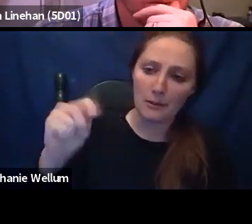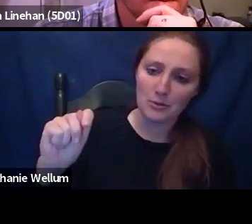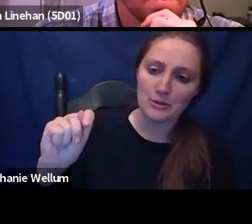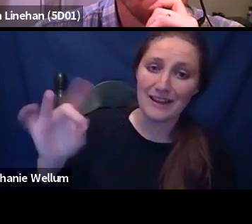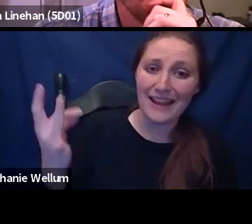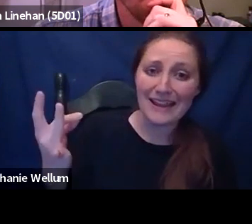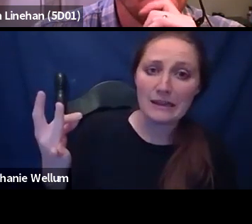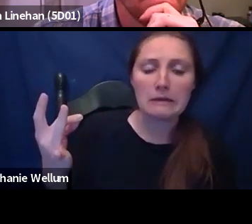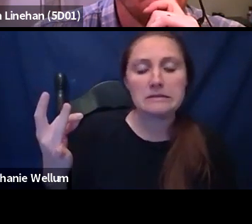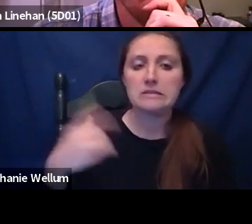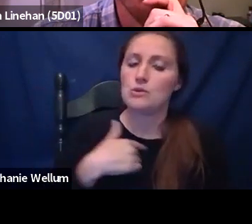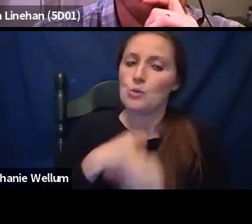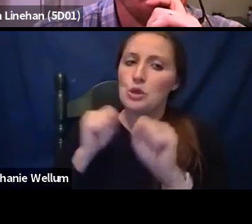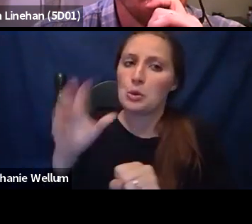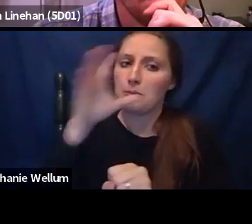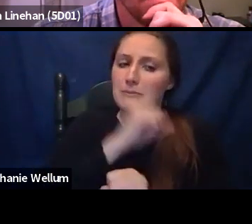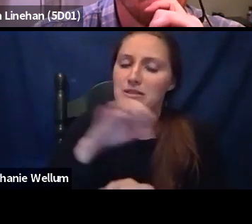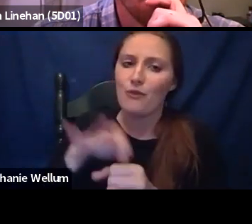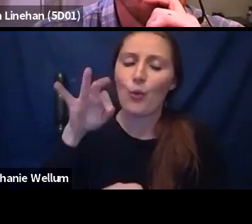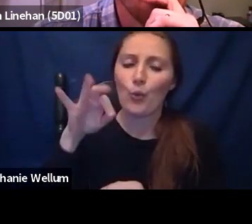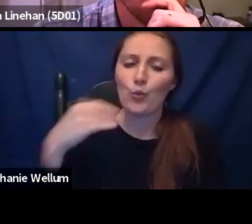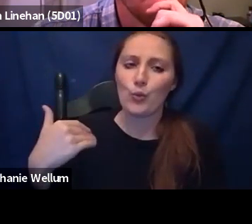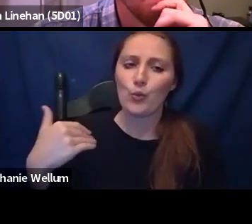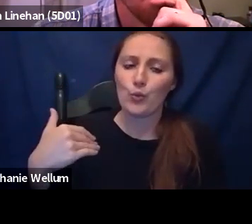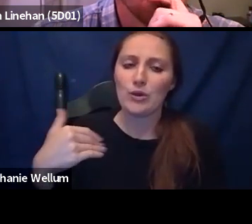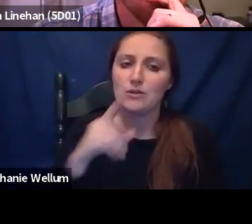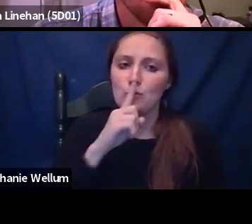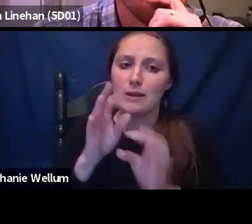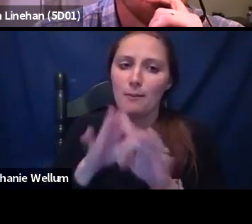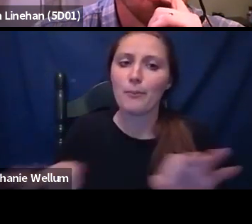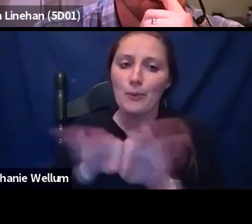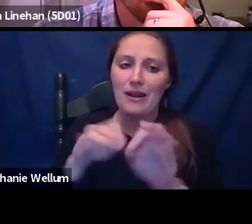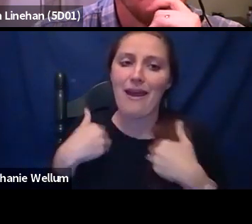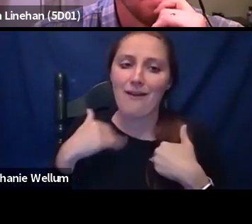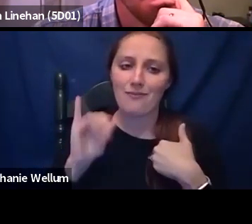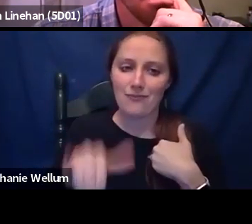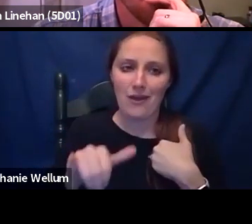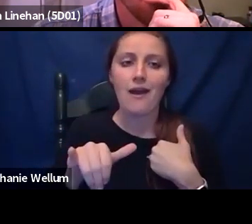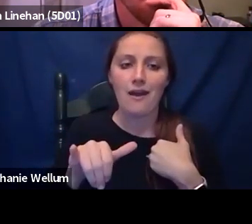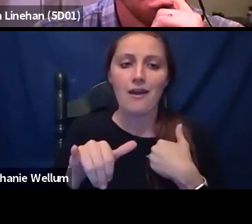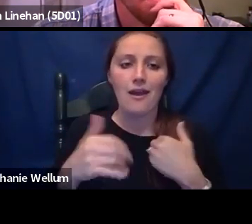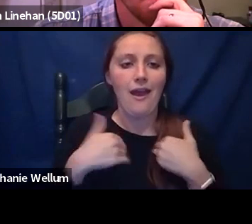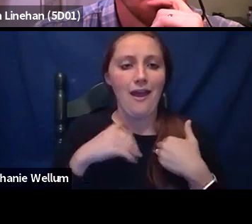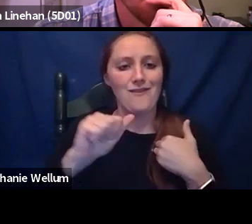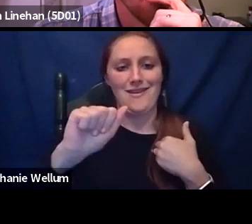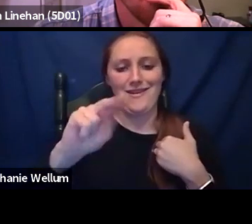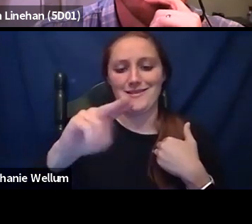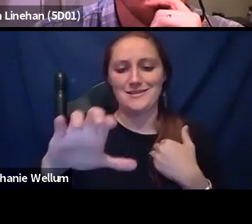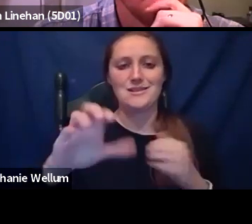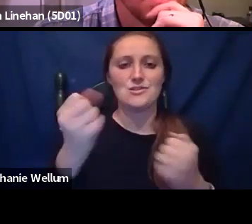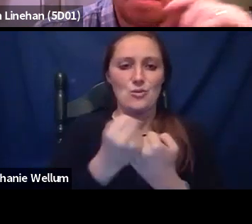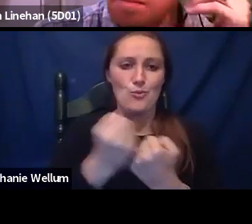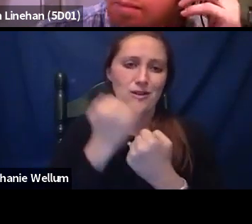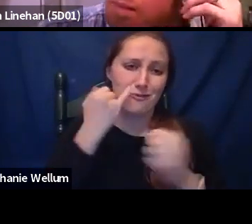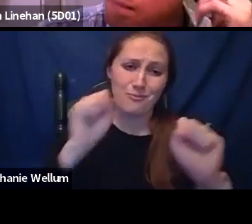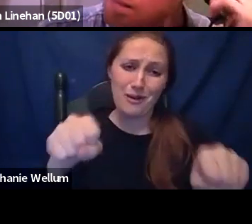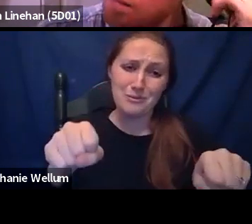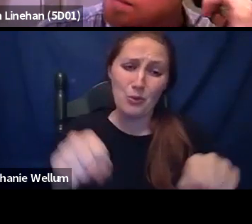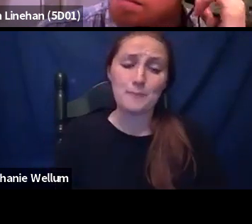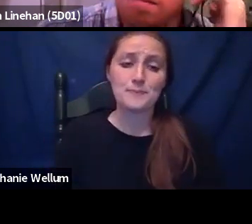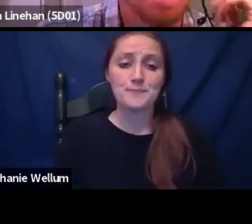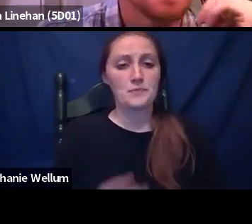vote, and it would be really important to have that and to have the support of the ANC if possible. Well, I would